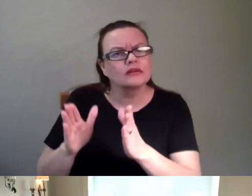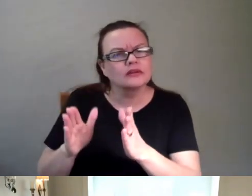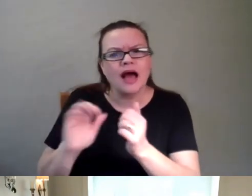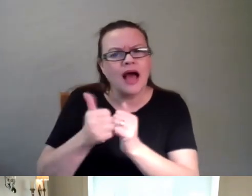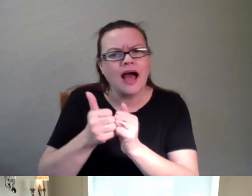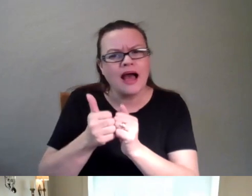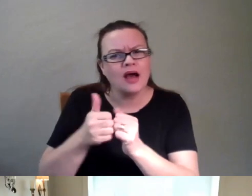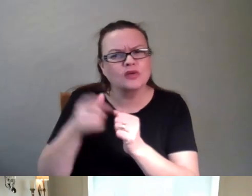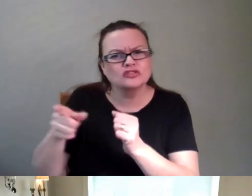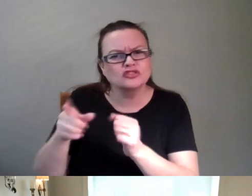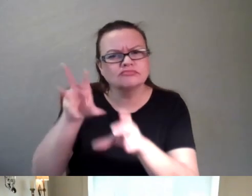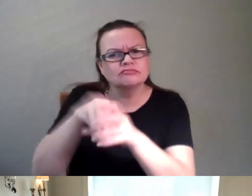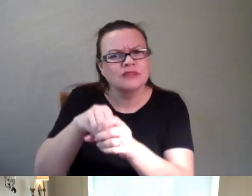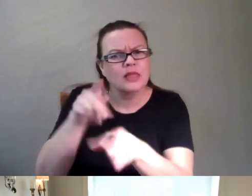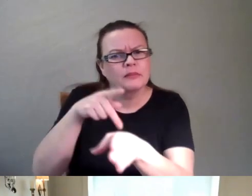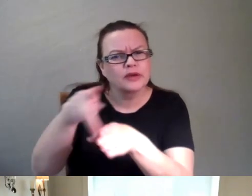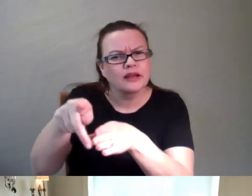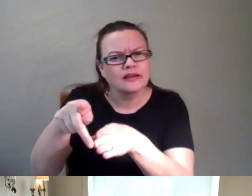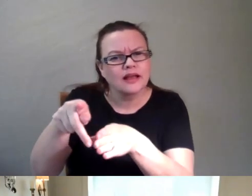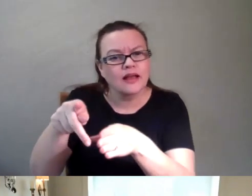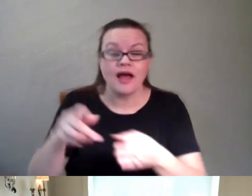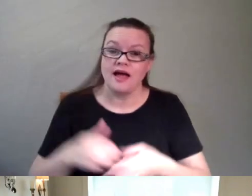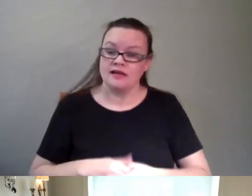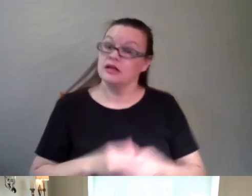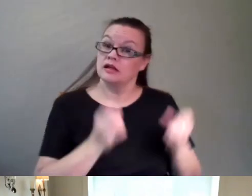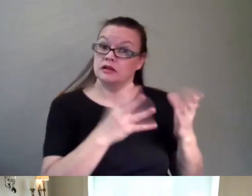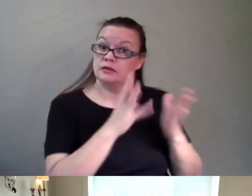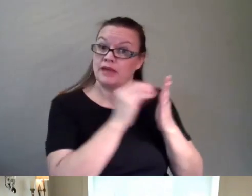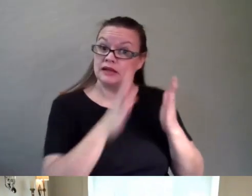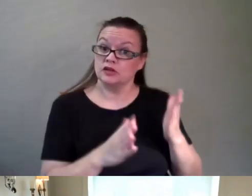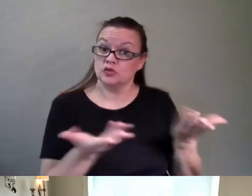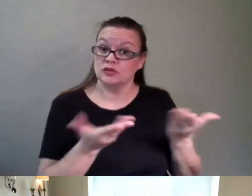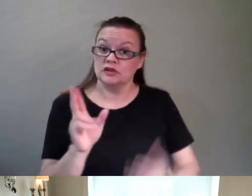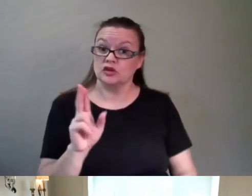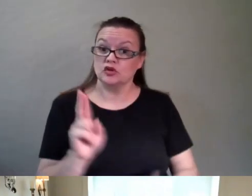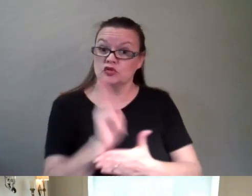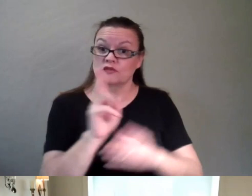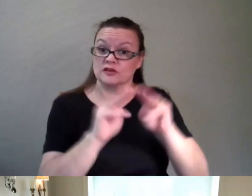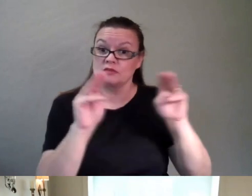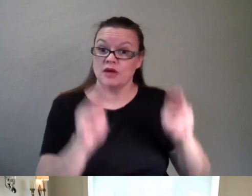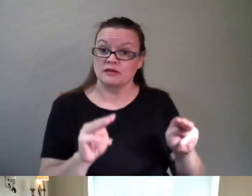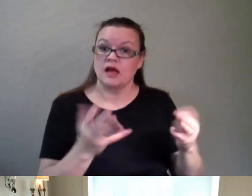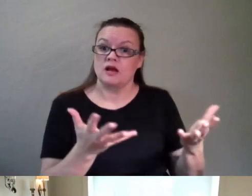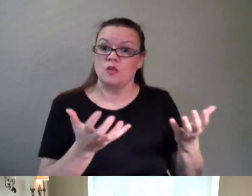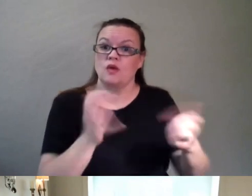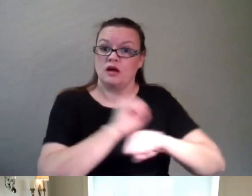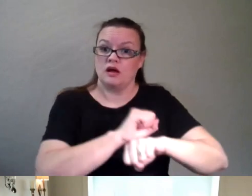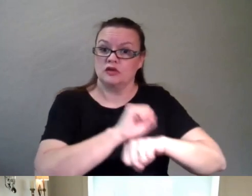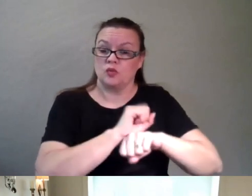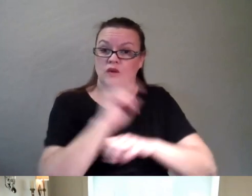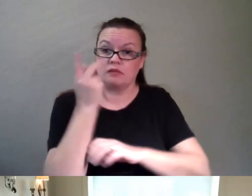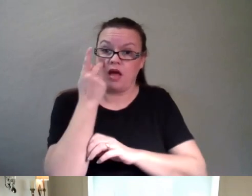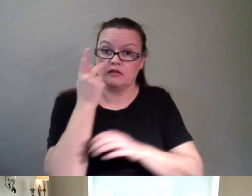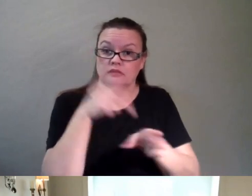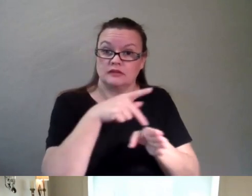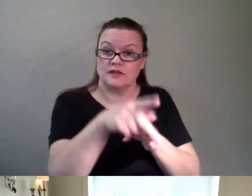And I ask that partly because I always have a lot of students here at the University of Montana who are interested in working in politics or